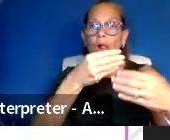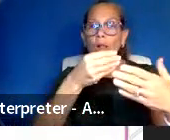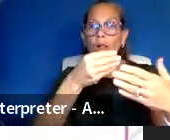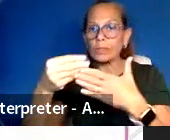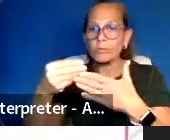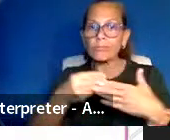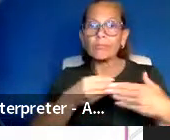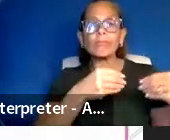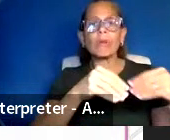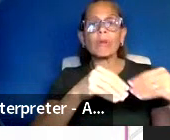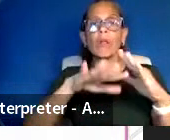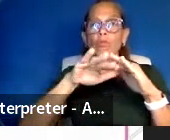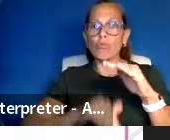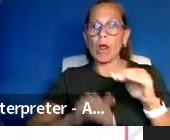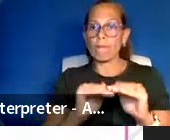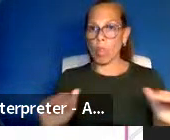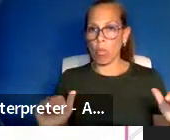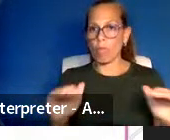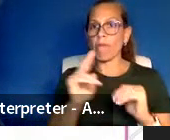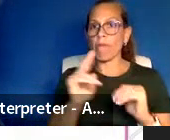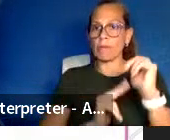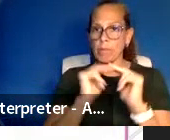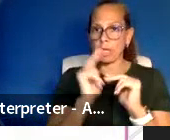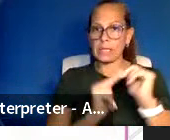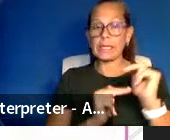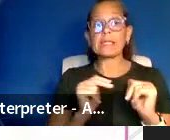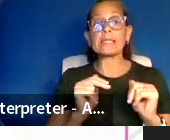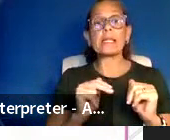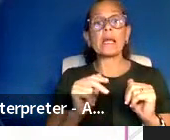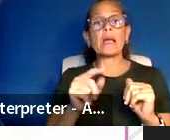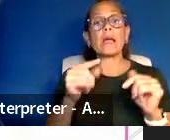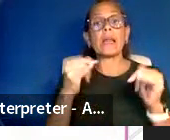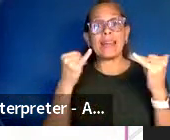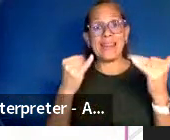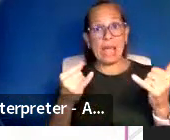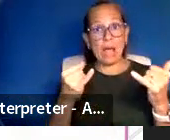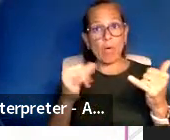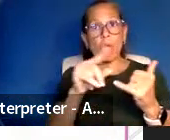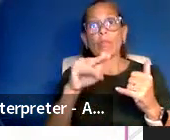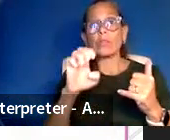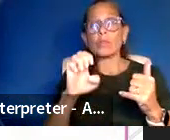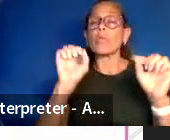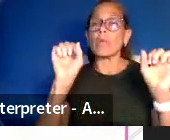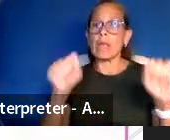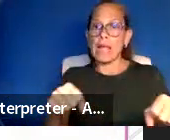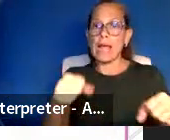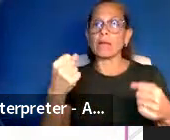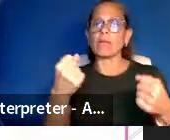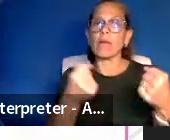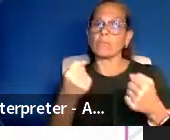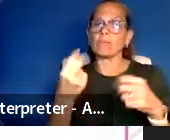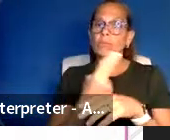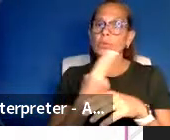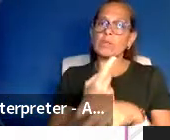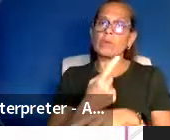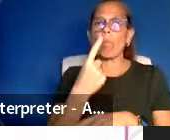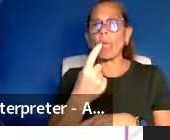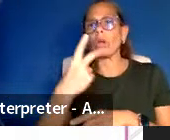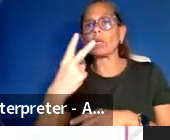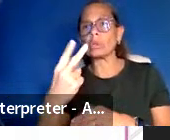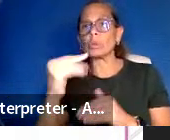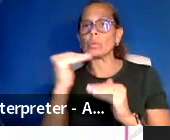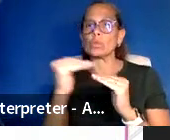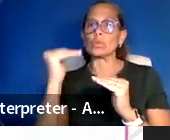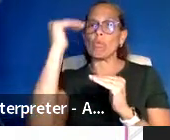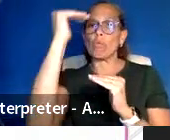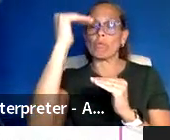ground floors of buildings here. The existing zoning allows for automotive uses, typically in 1 or 2 story buildings. Next slide,